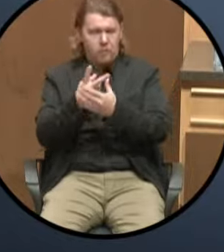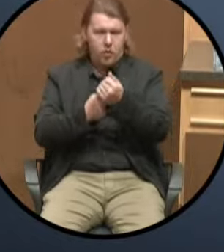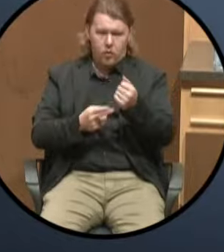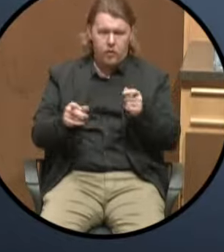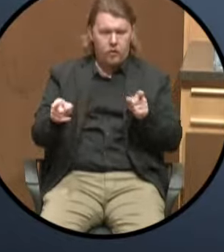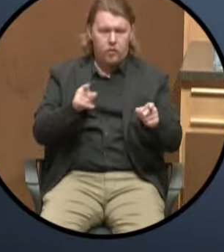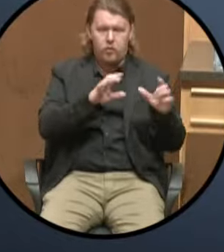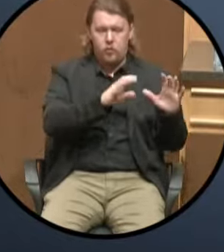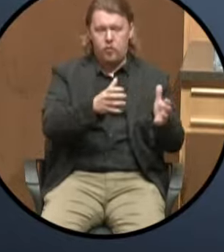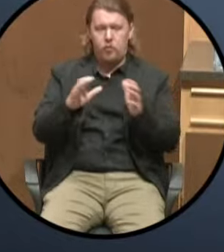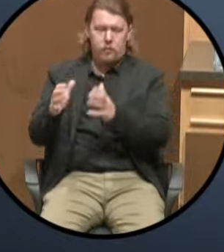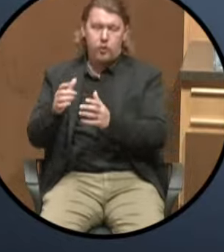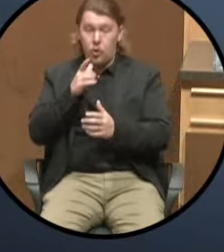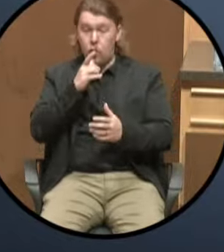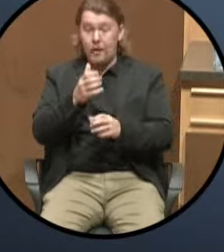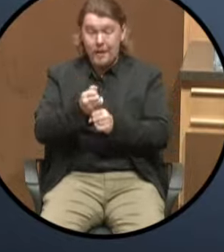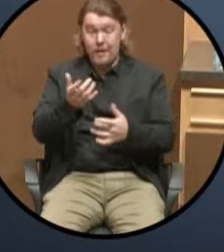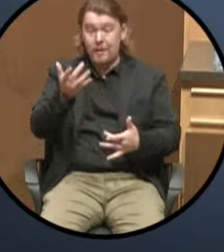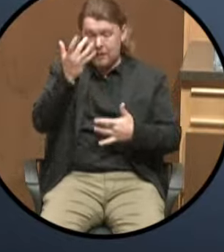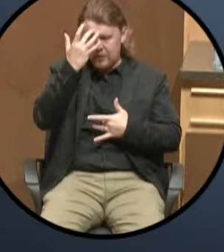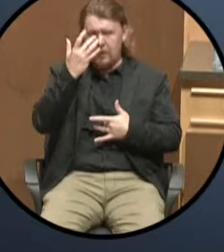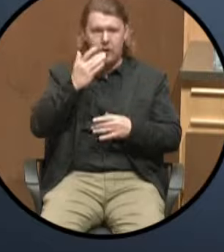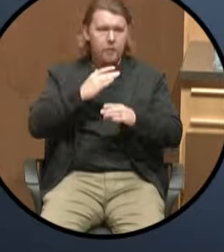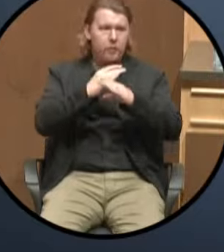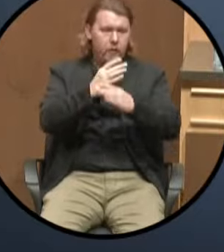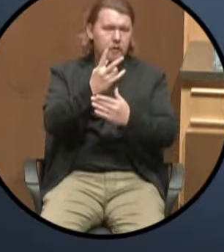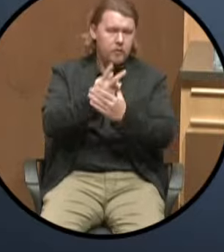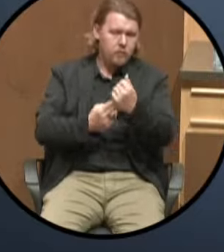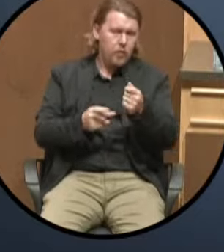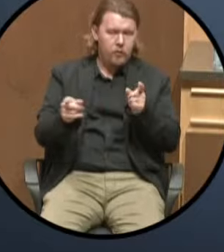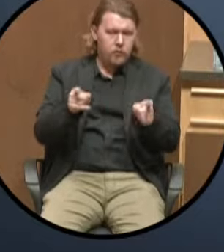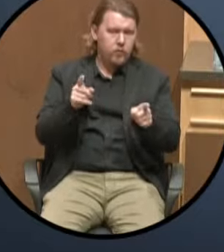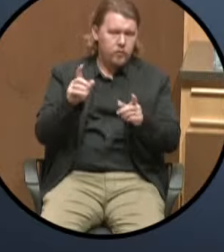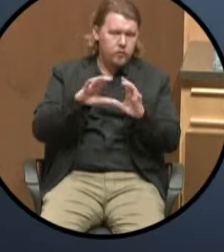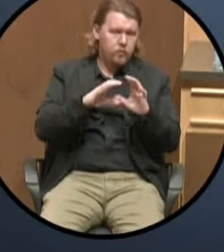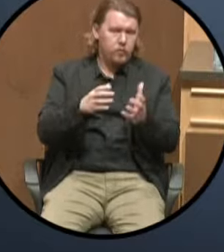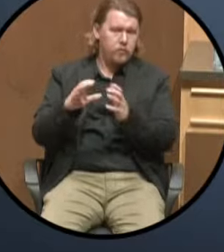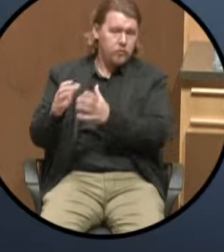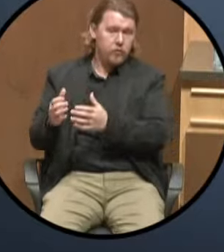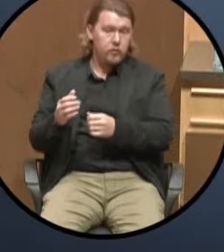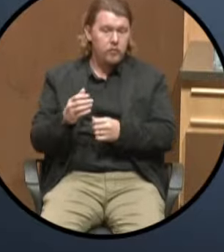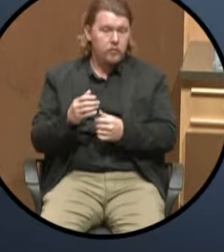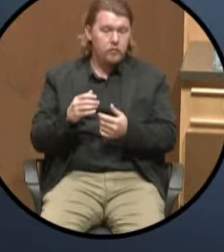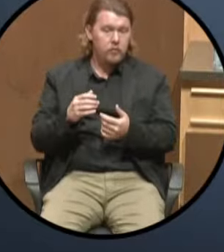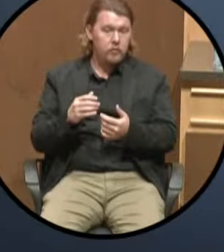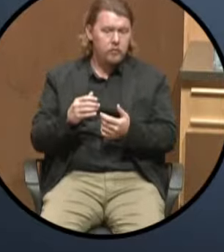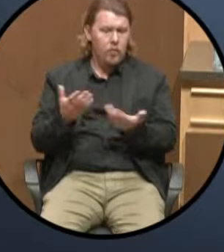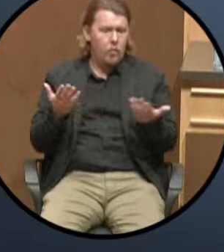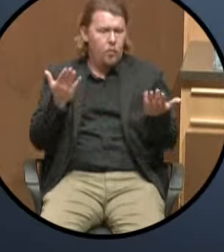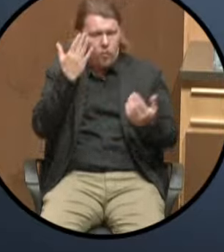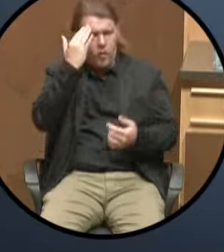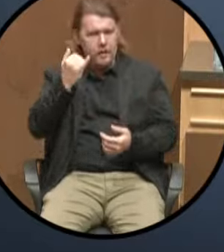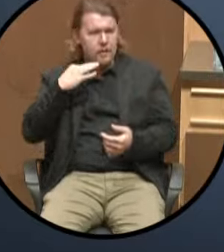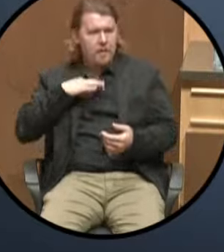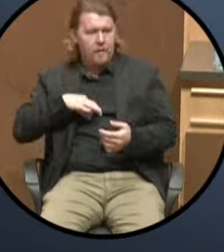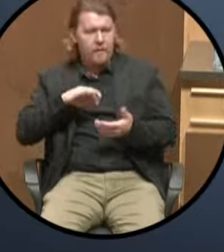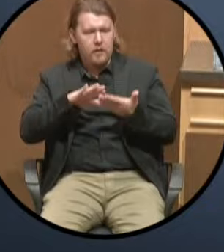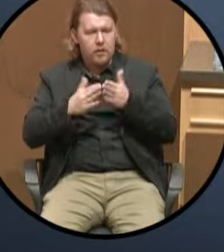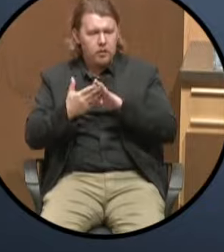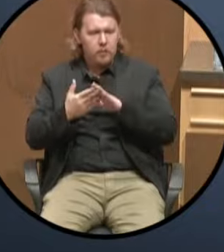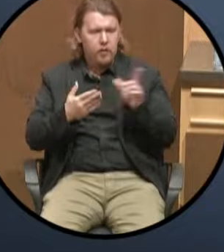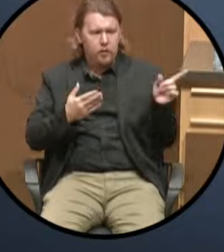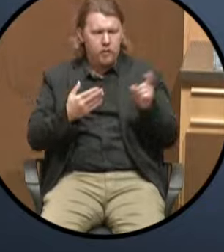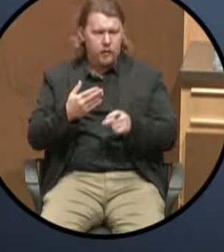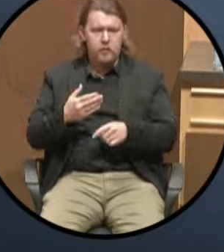once you are fully vaccinated. So it does actually prevent you from getting COVID. What is the benefit to the community? You need to realize